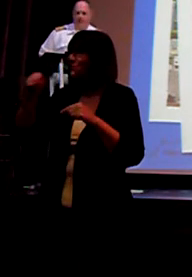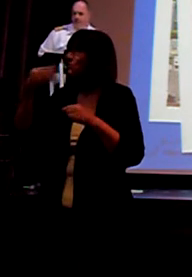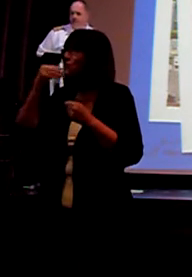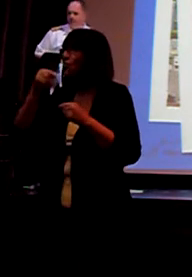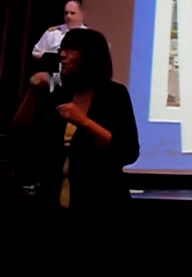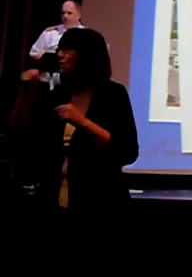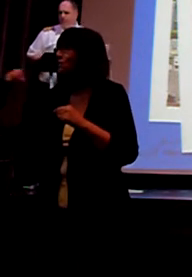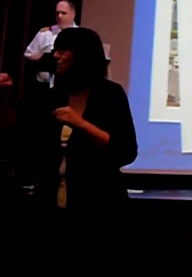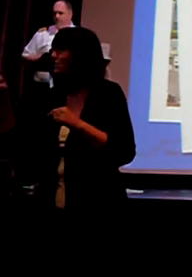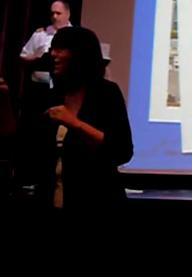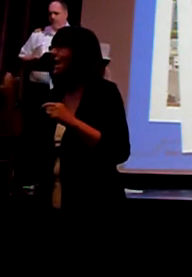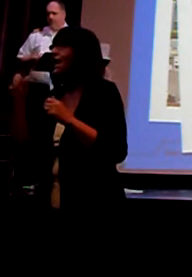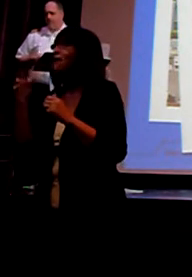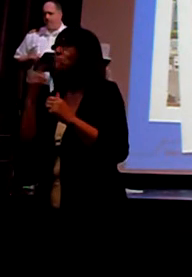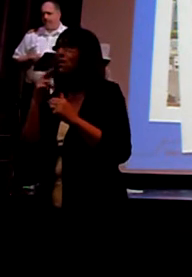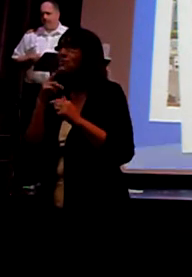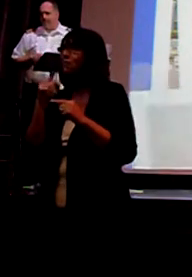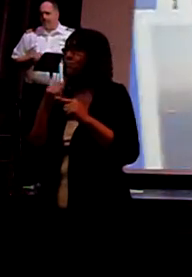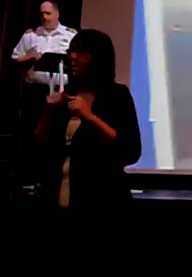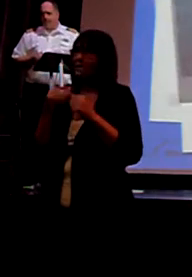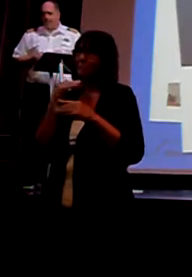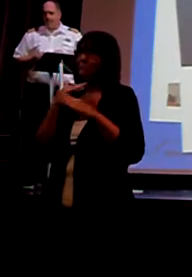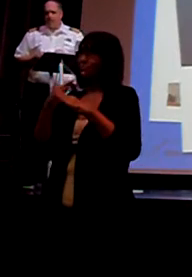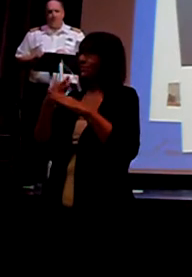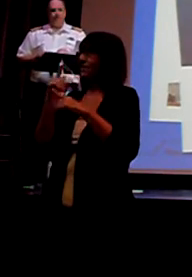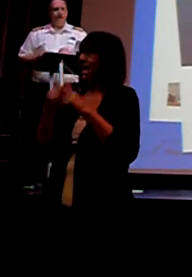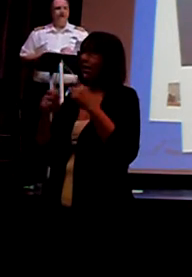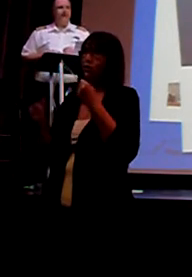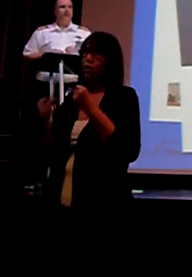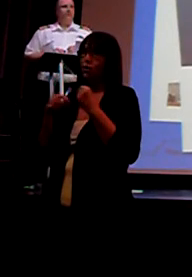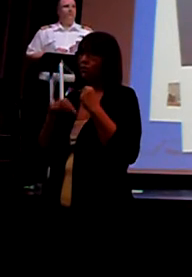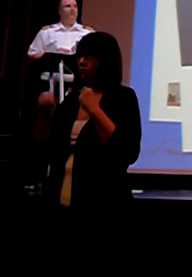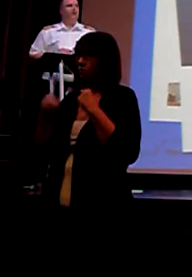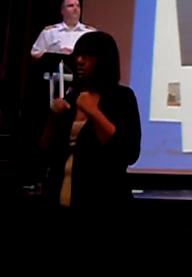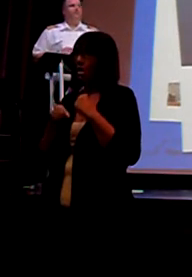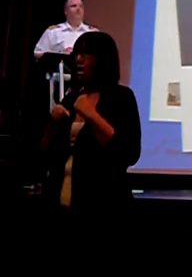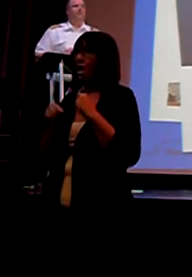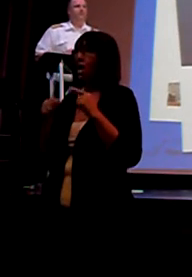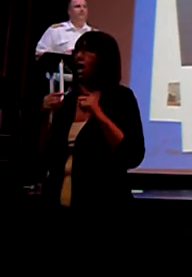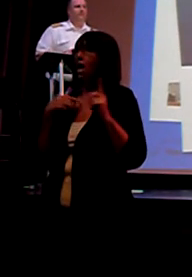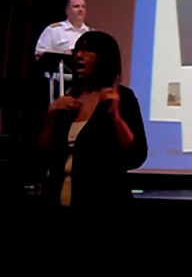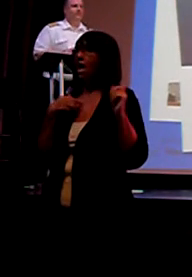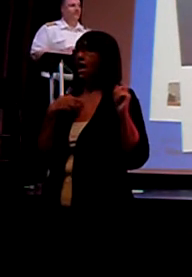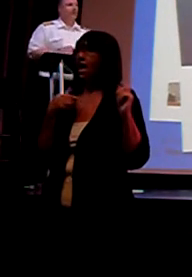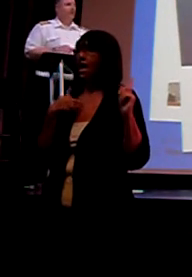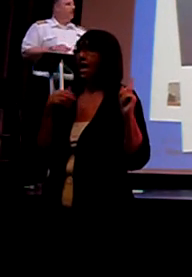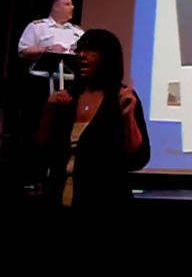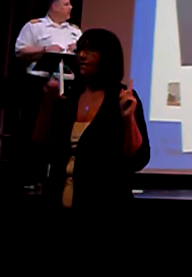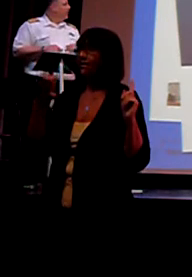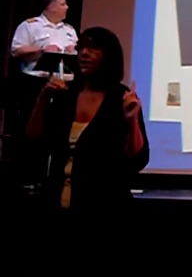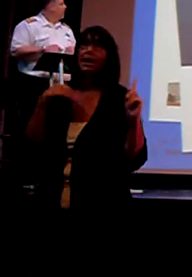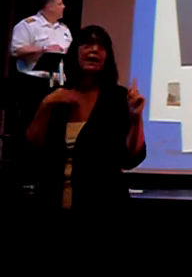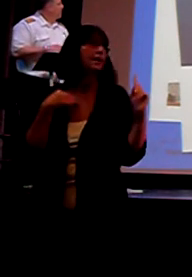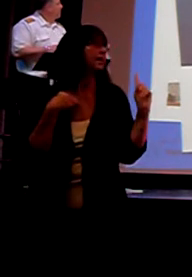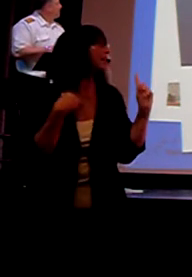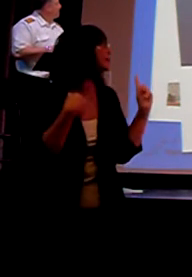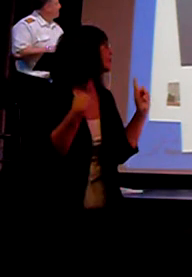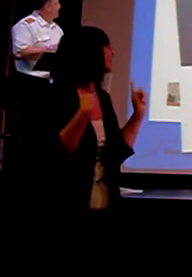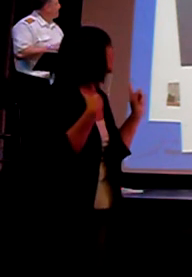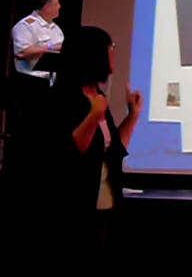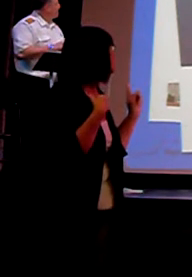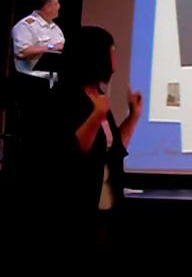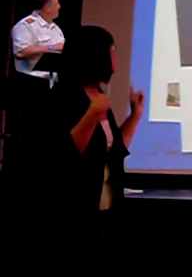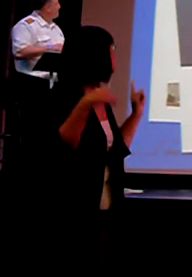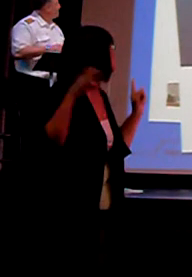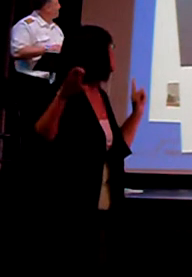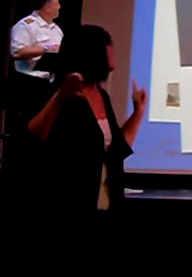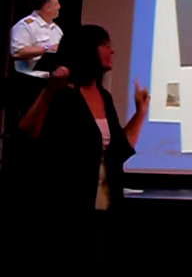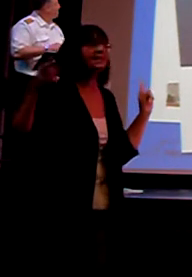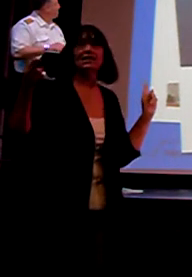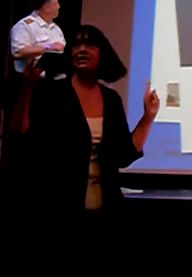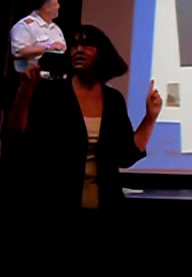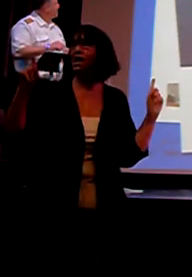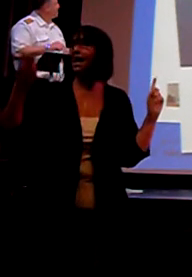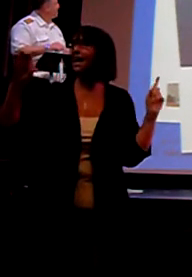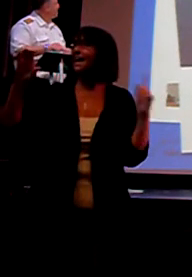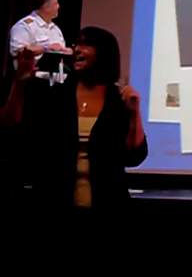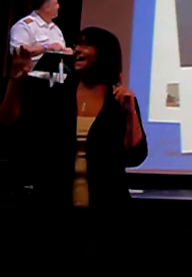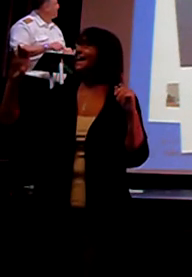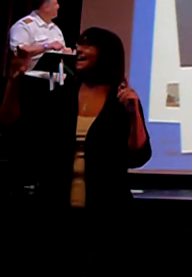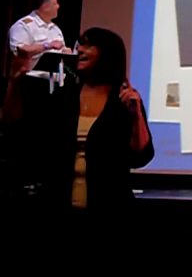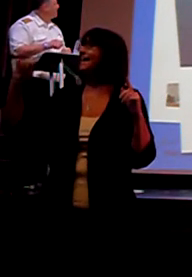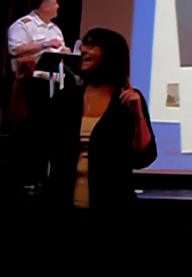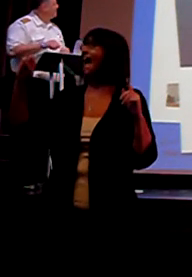etc., restaurants. And then, of course, we have the Chateau d'If. The castle here that turned into be a